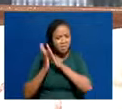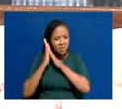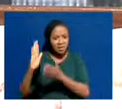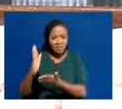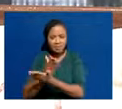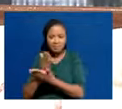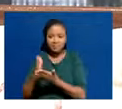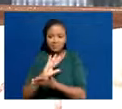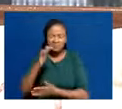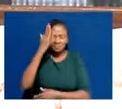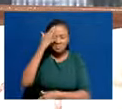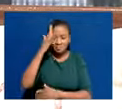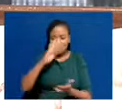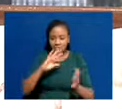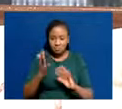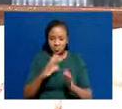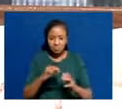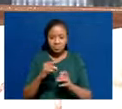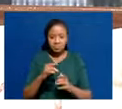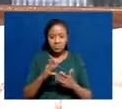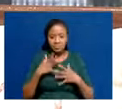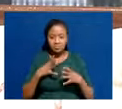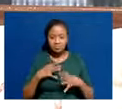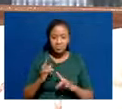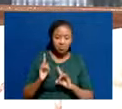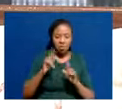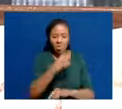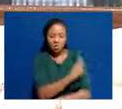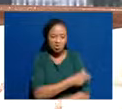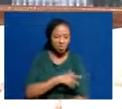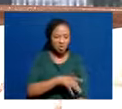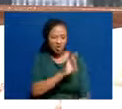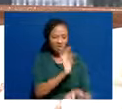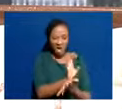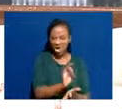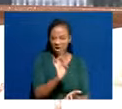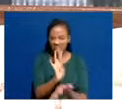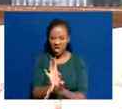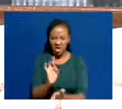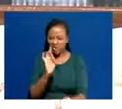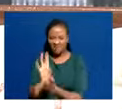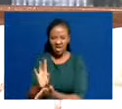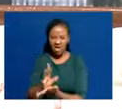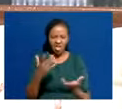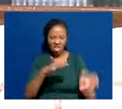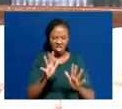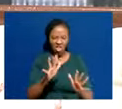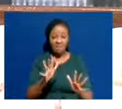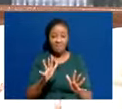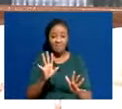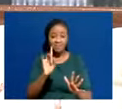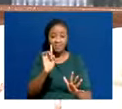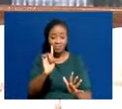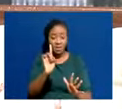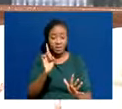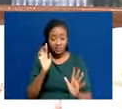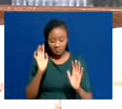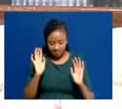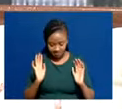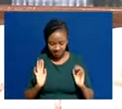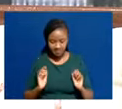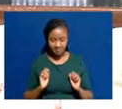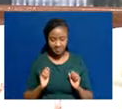into office and governors go to hospitals and fire people and say, rash decisions. I said, no. I set up a health reforms